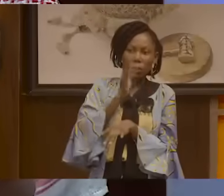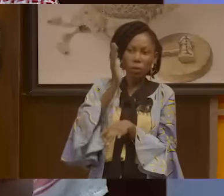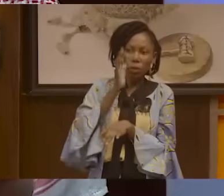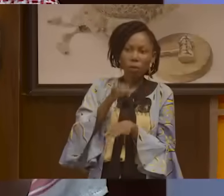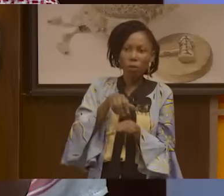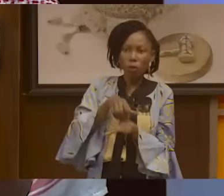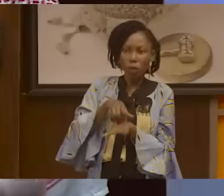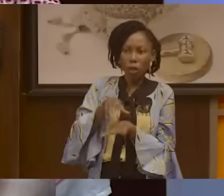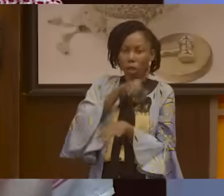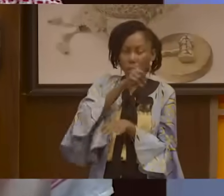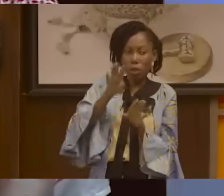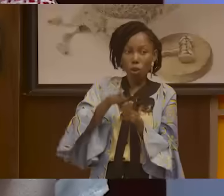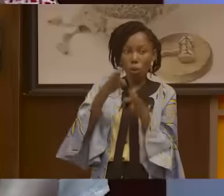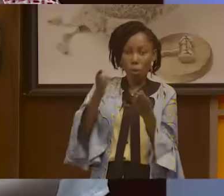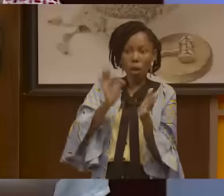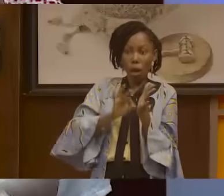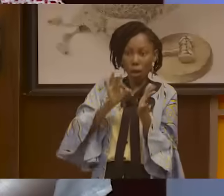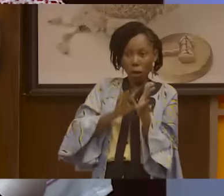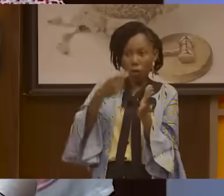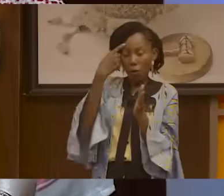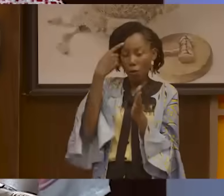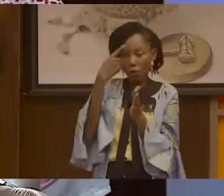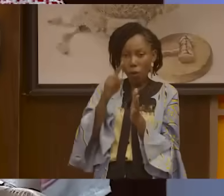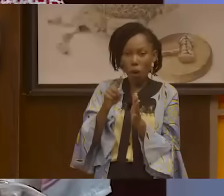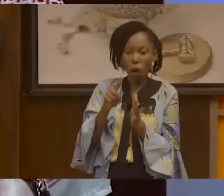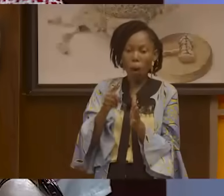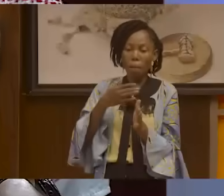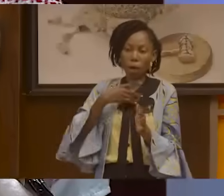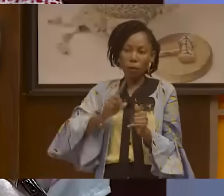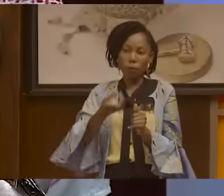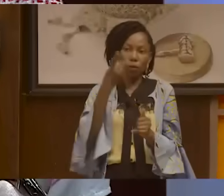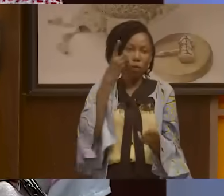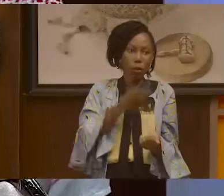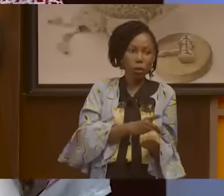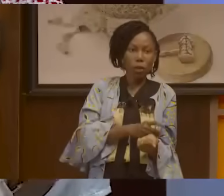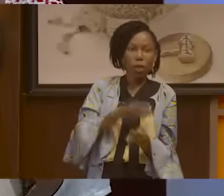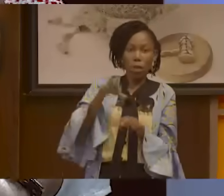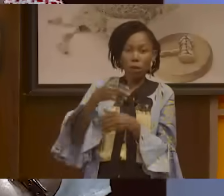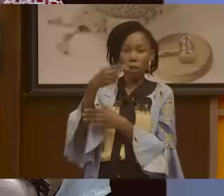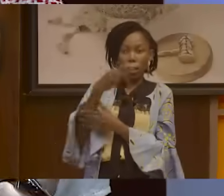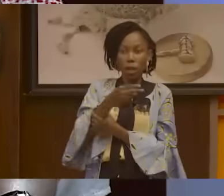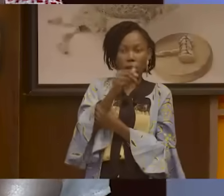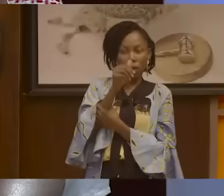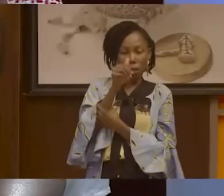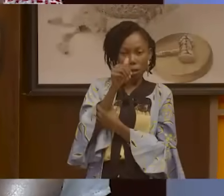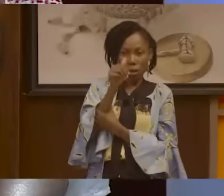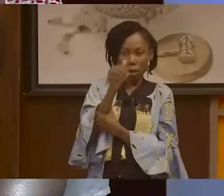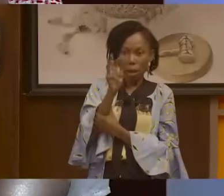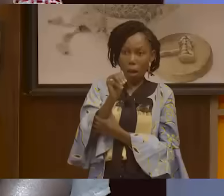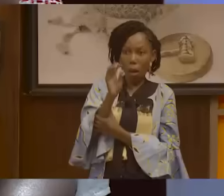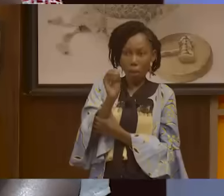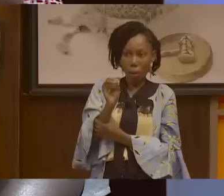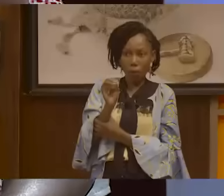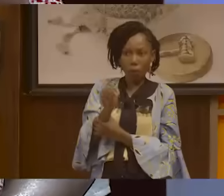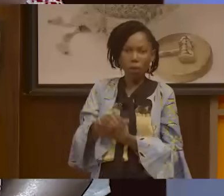I opened an account for Shea, my firstborn. So he gave me HMO. He said, anytime they fall sick. And I took, it was only Tioluwani, my second